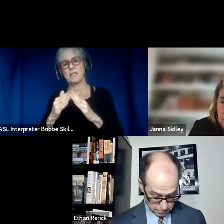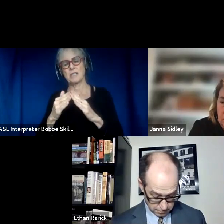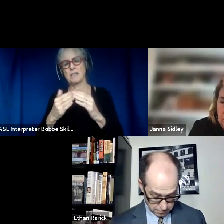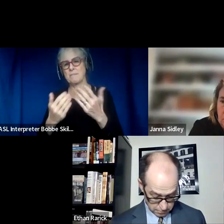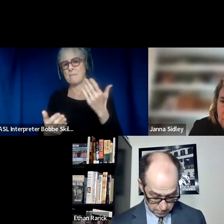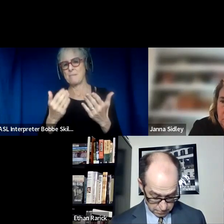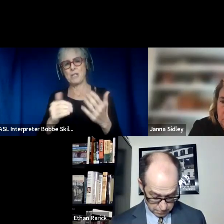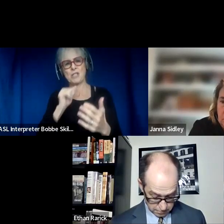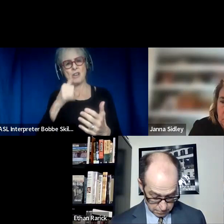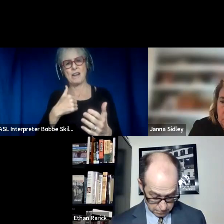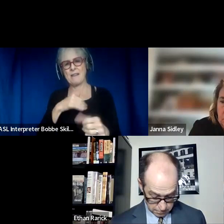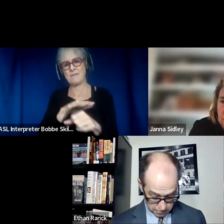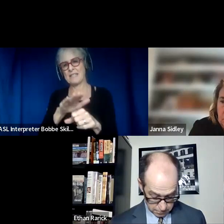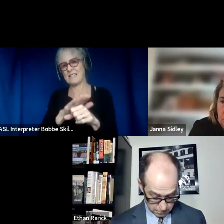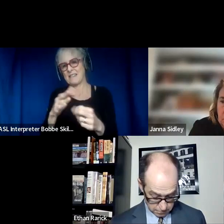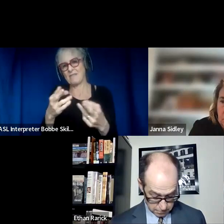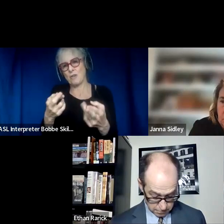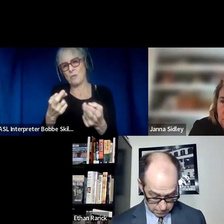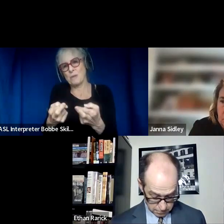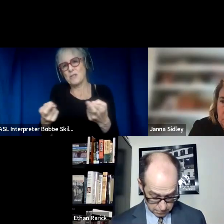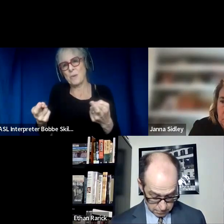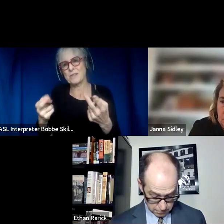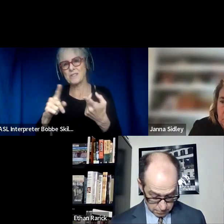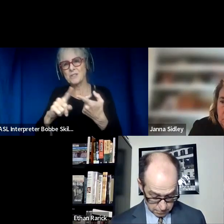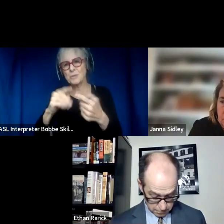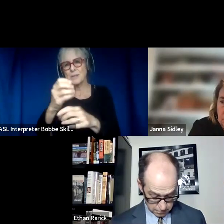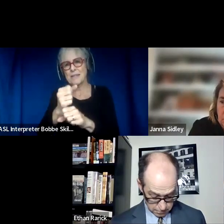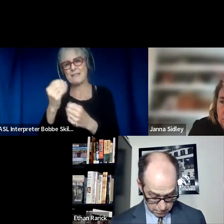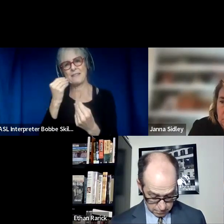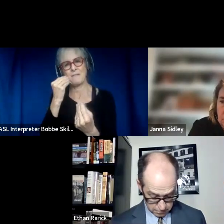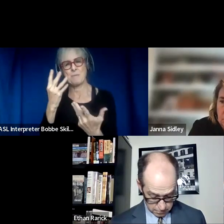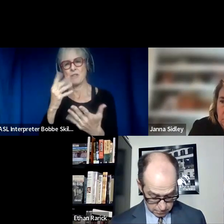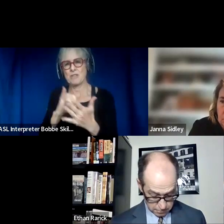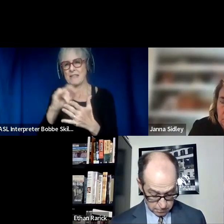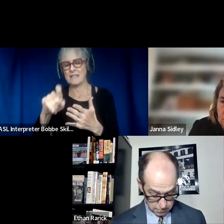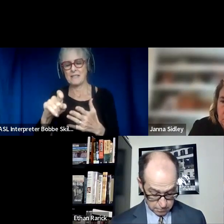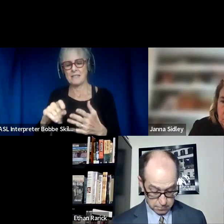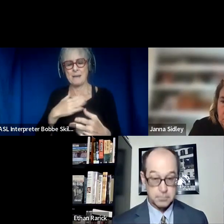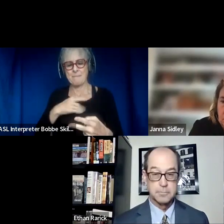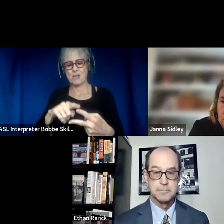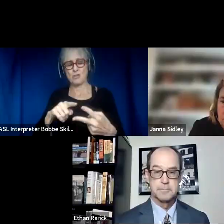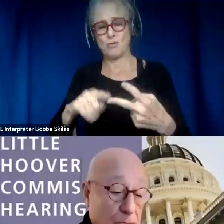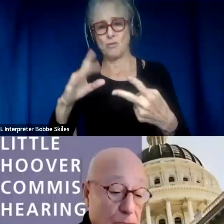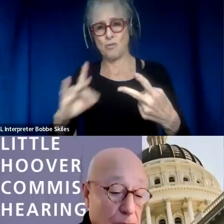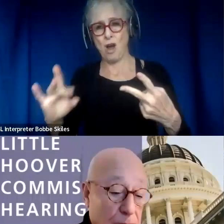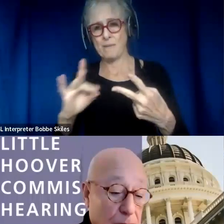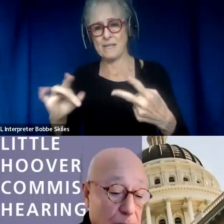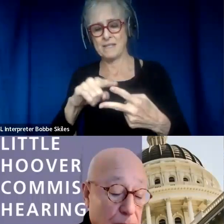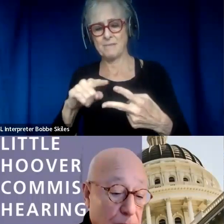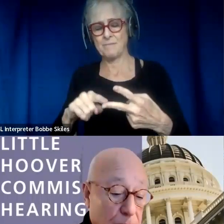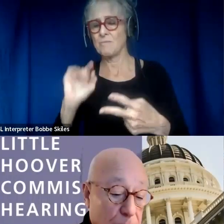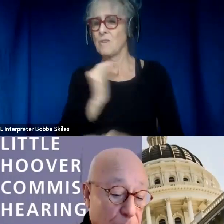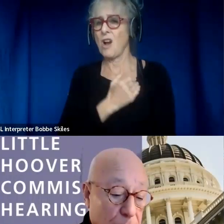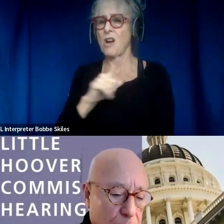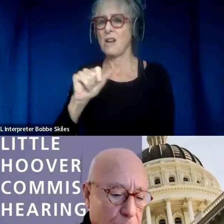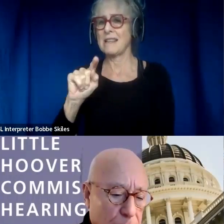not having enough resources to be informed. And my two comments in regards to that is that our Latino